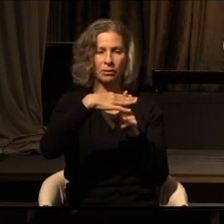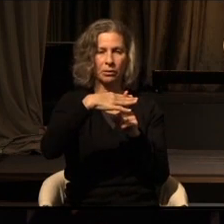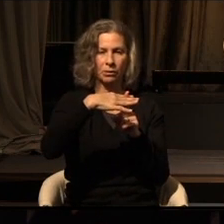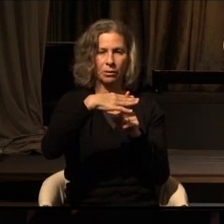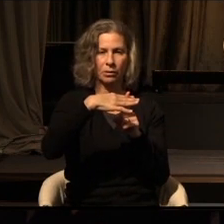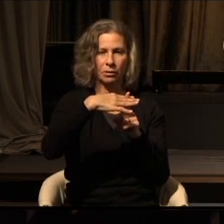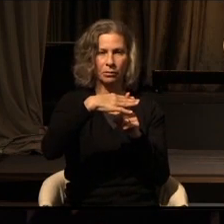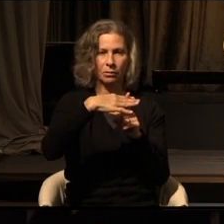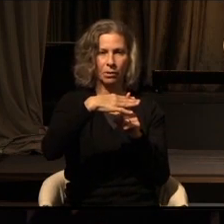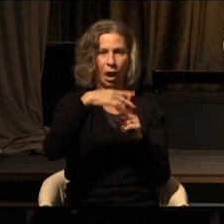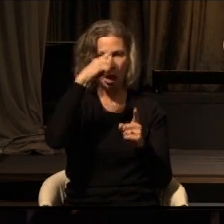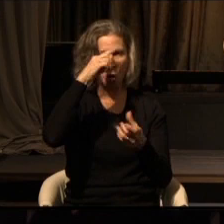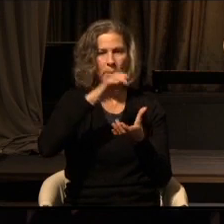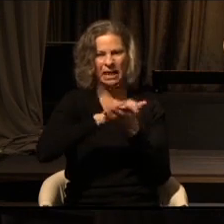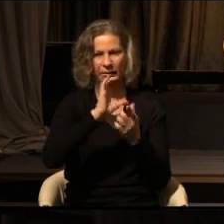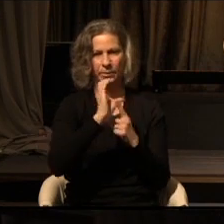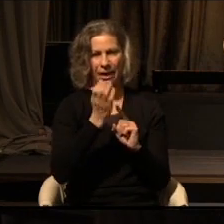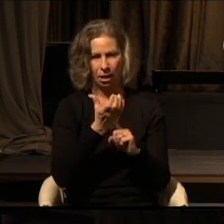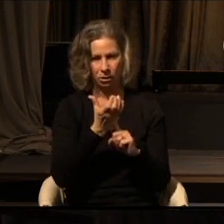cultures.